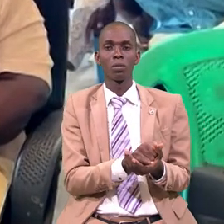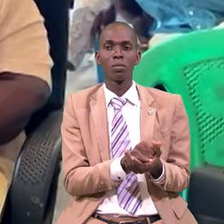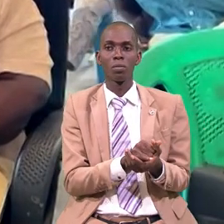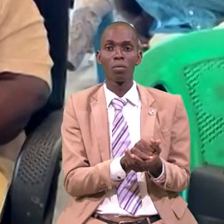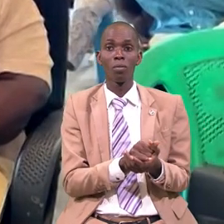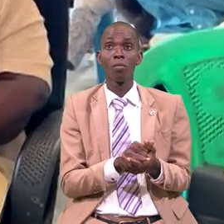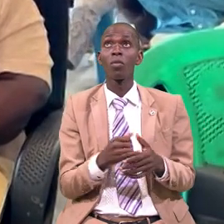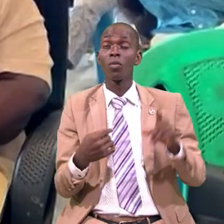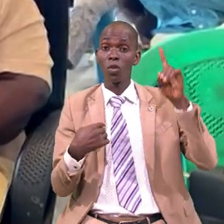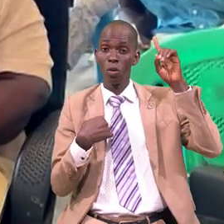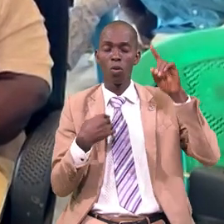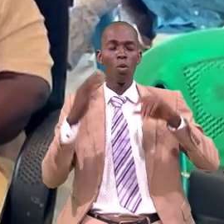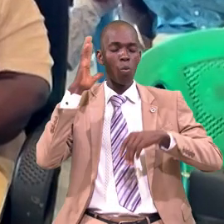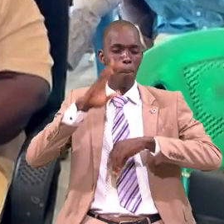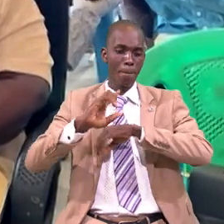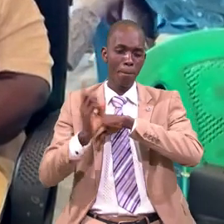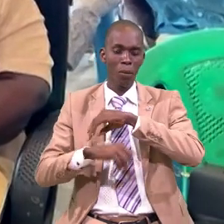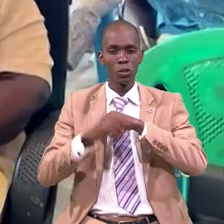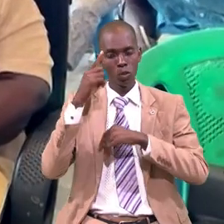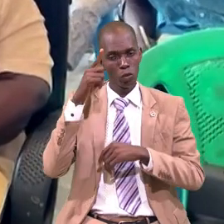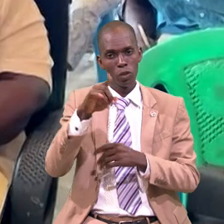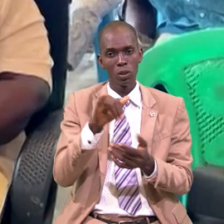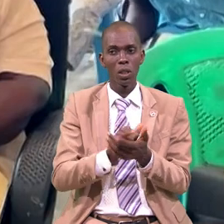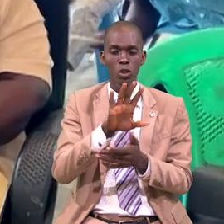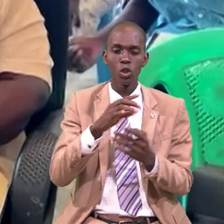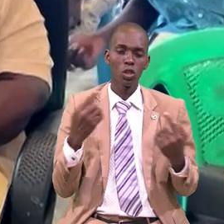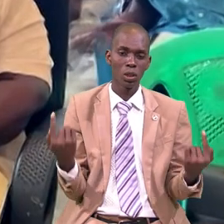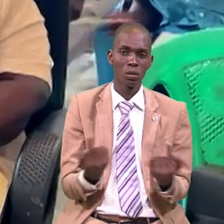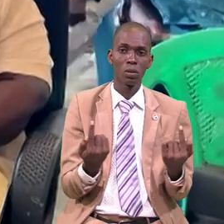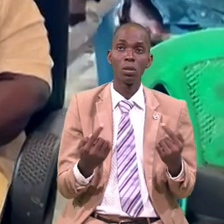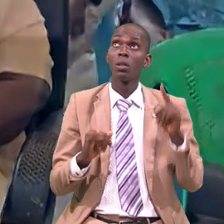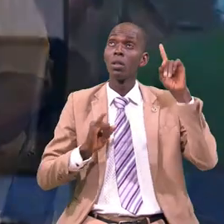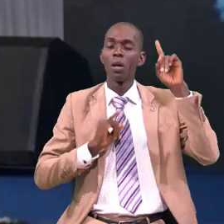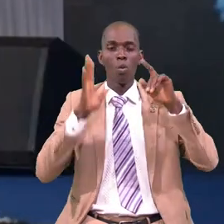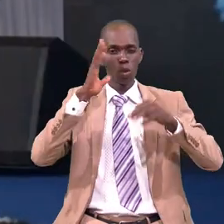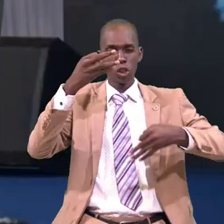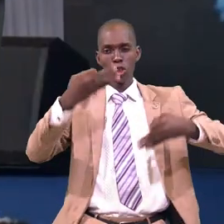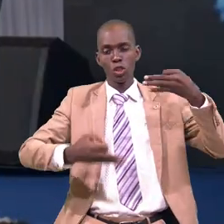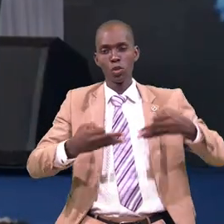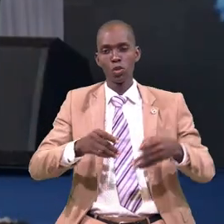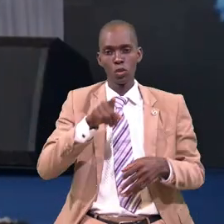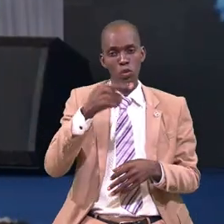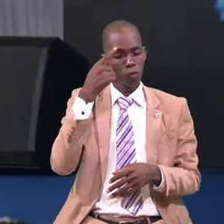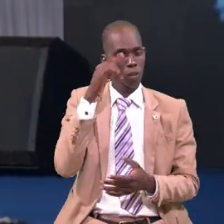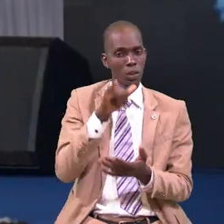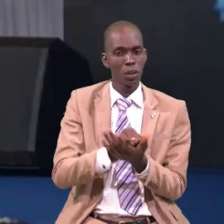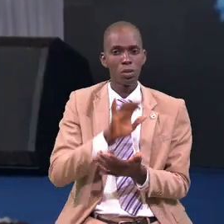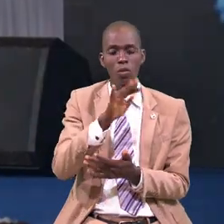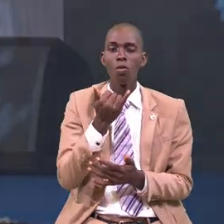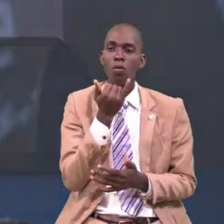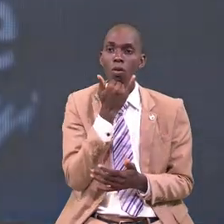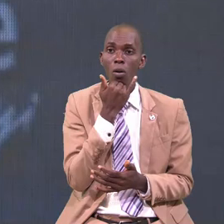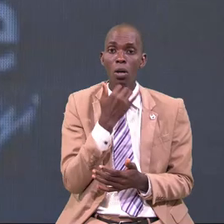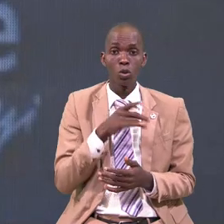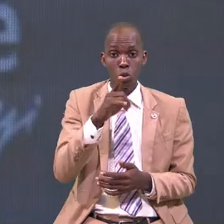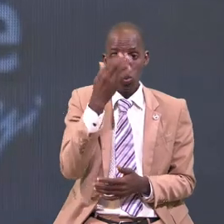will punish you for that. I will judge that. And you know that thing that made him